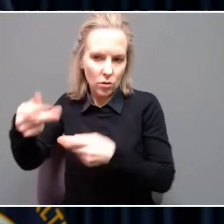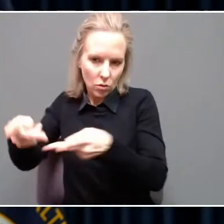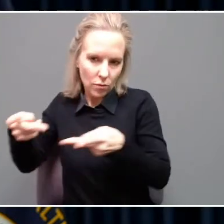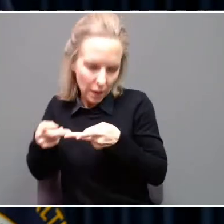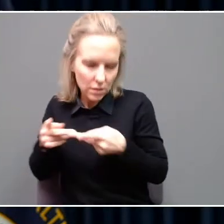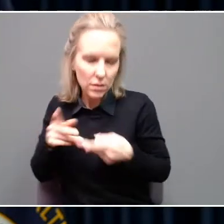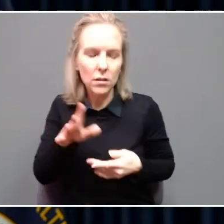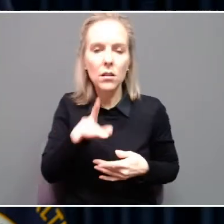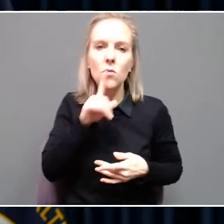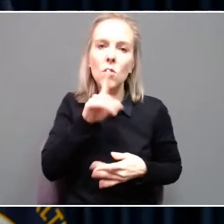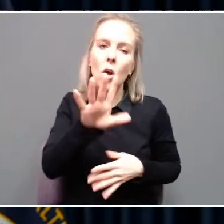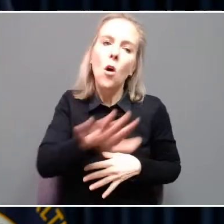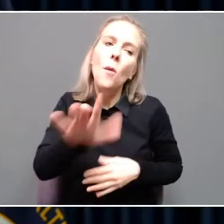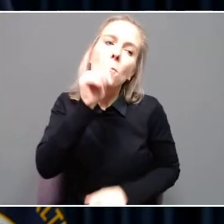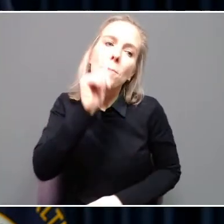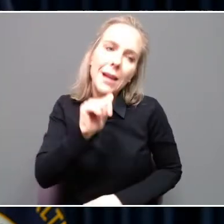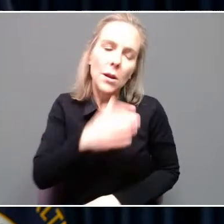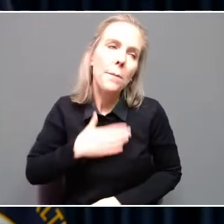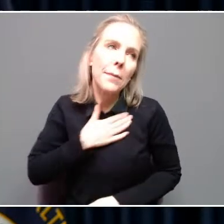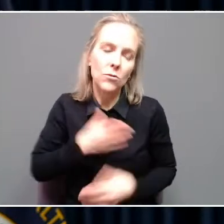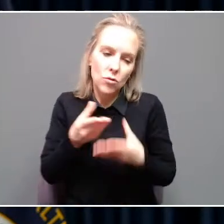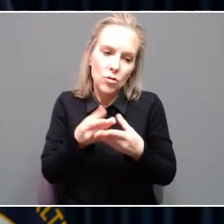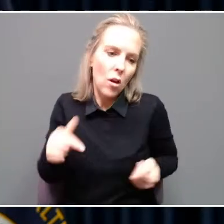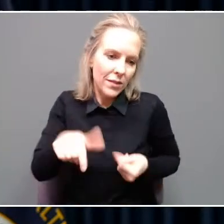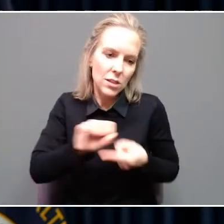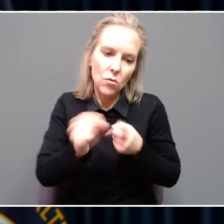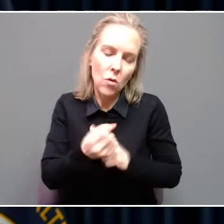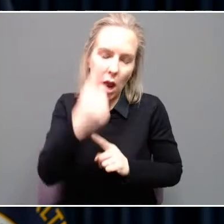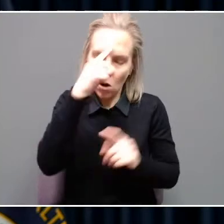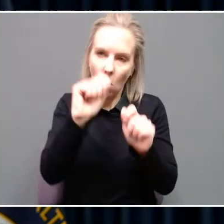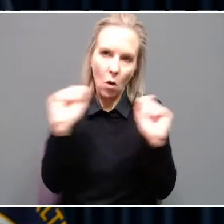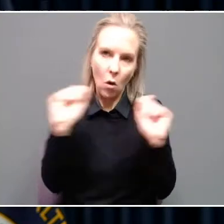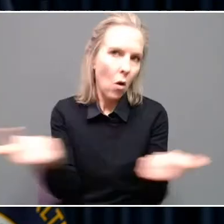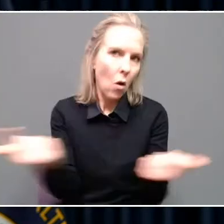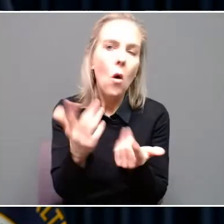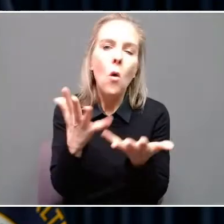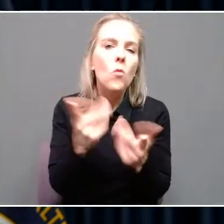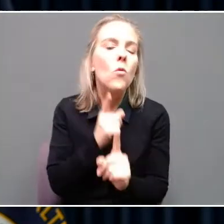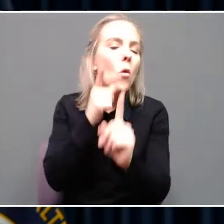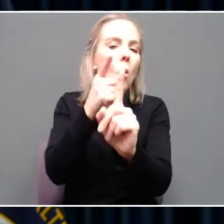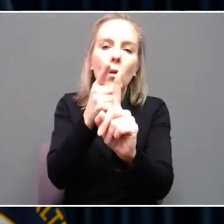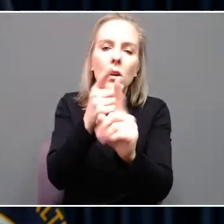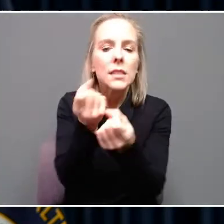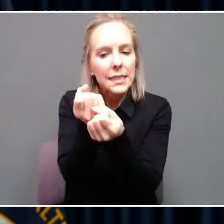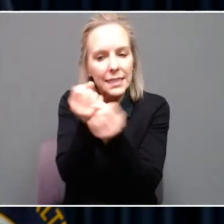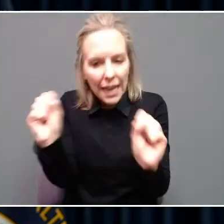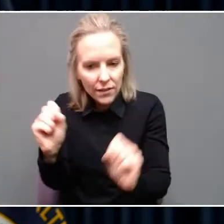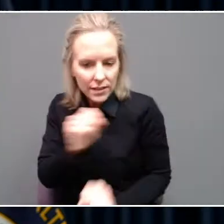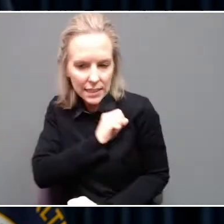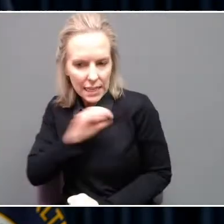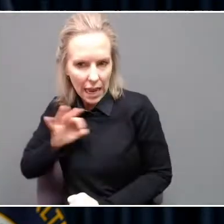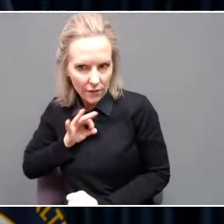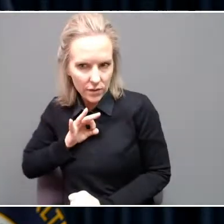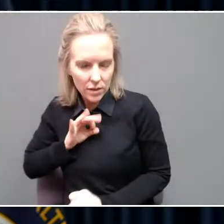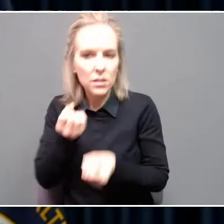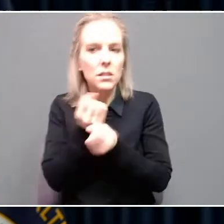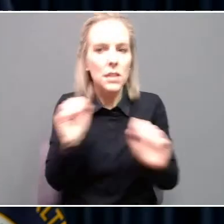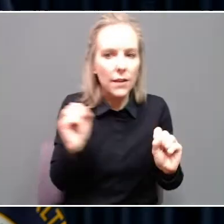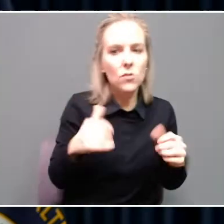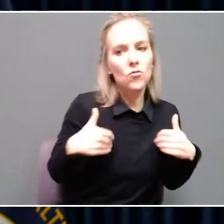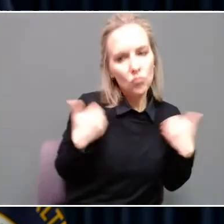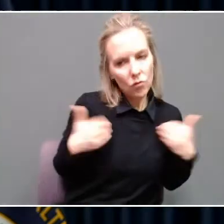the situation, but I know everybody's primary goal is safety of the staff and of the juveniles.